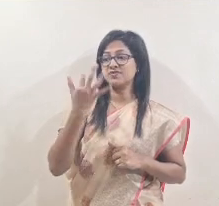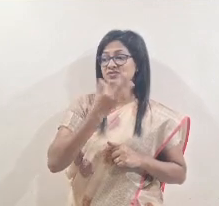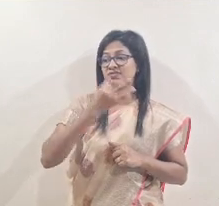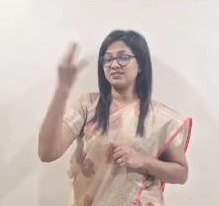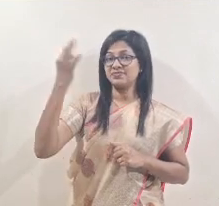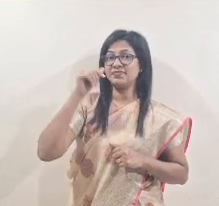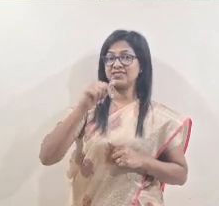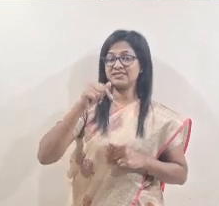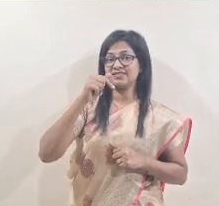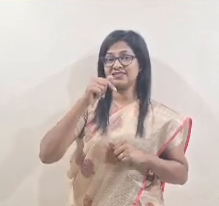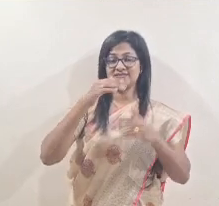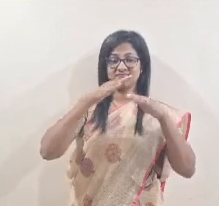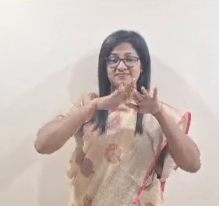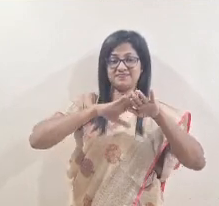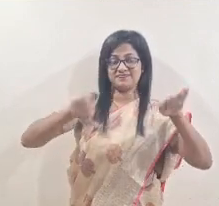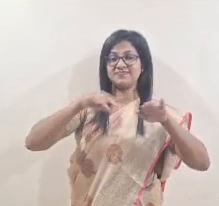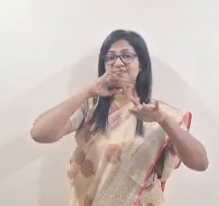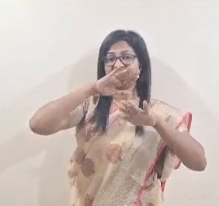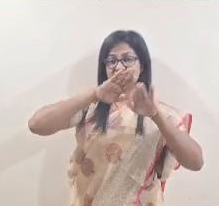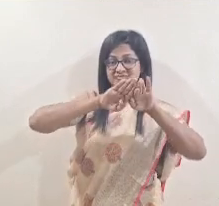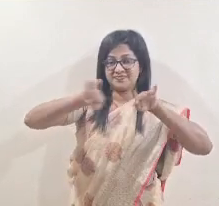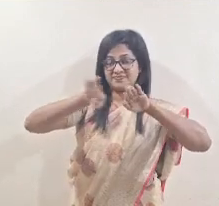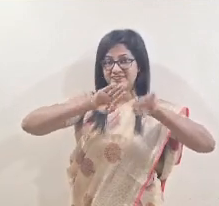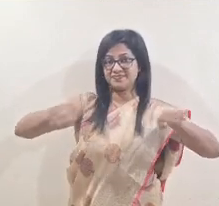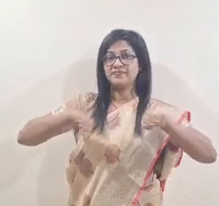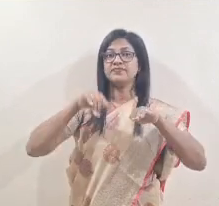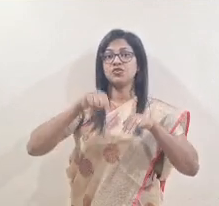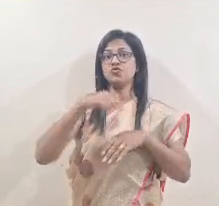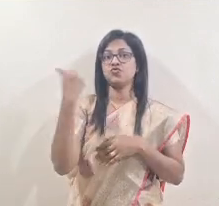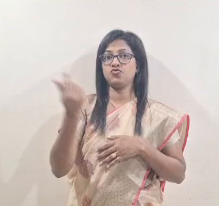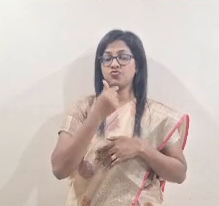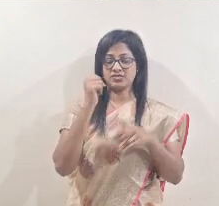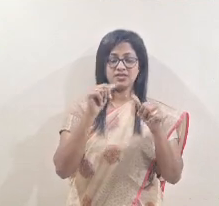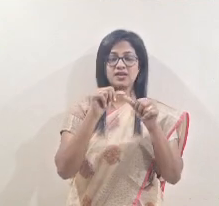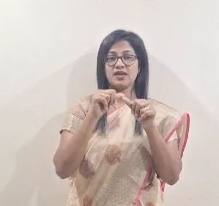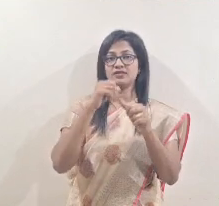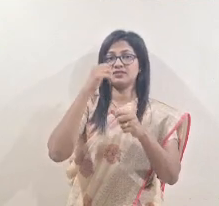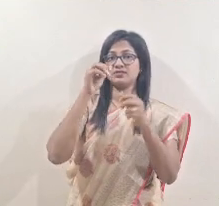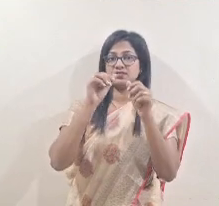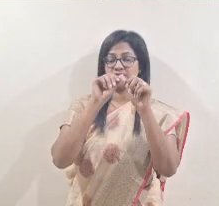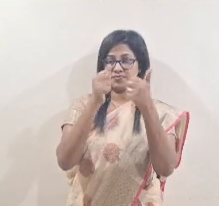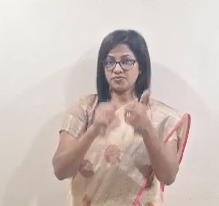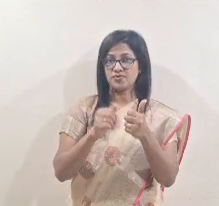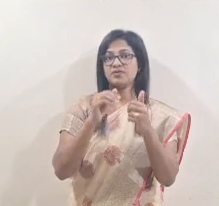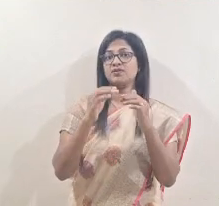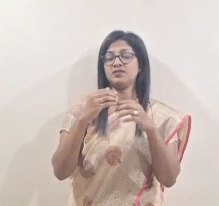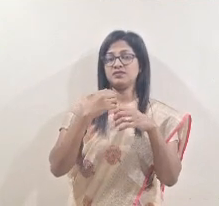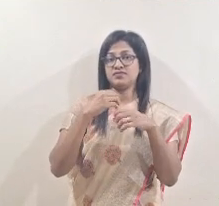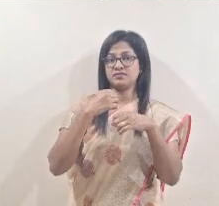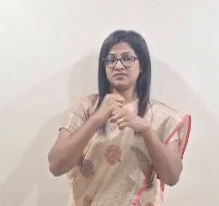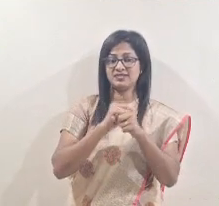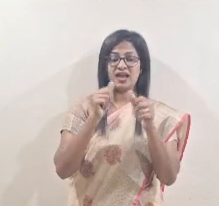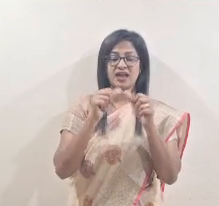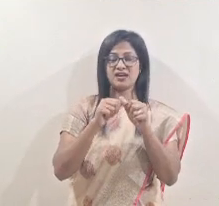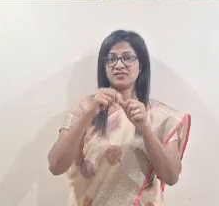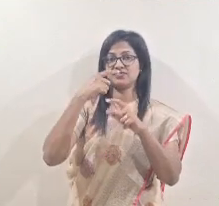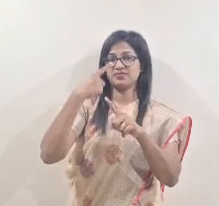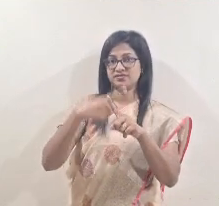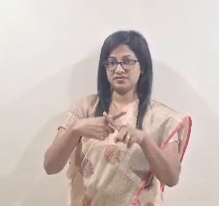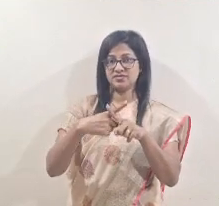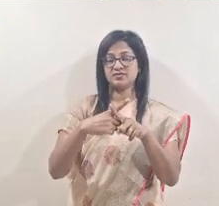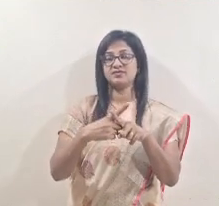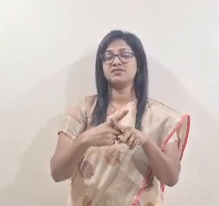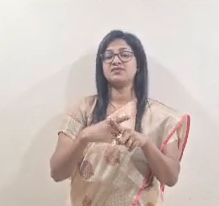especially disaggregating the emissions, we are using the ArcGIS model builder, which is one of the features in ArcGIS. The